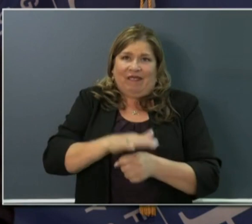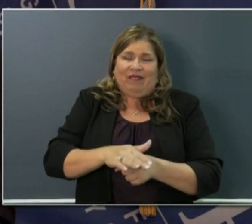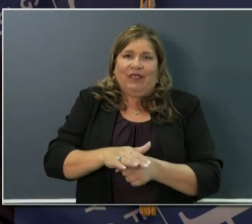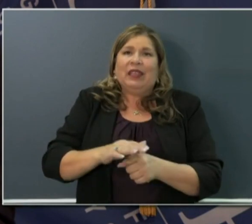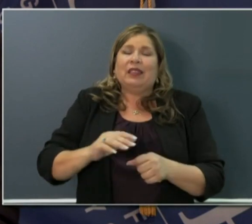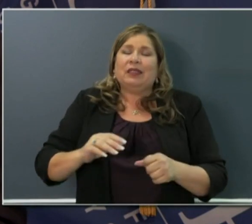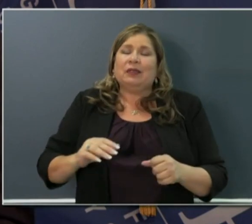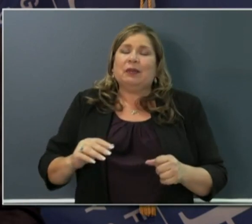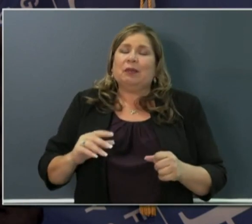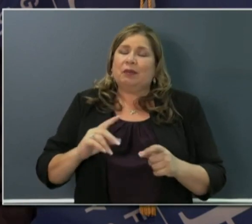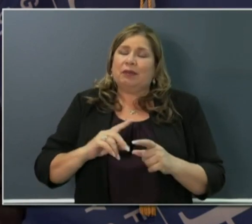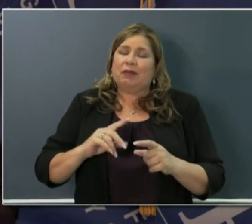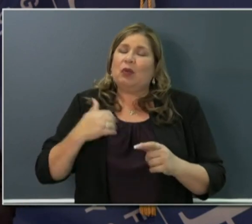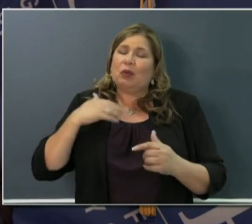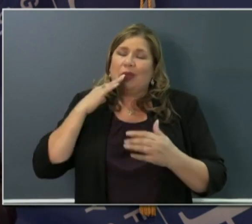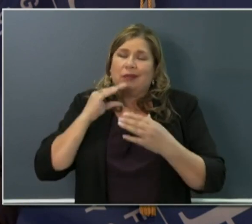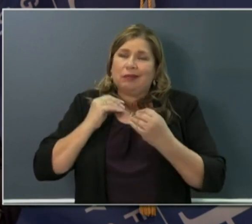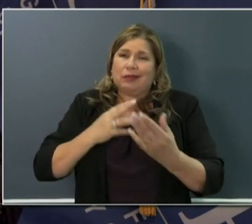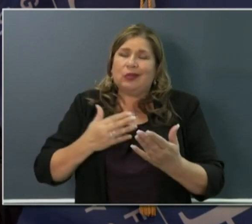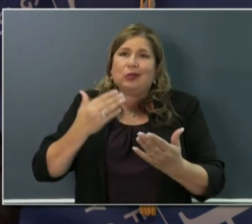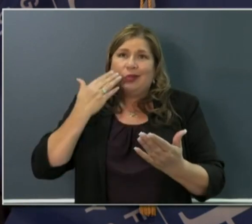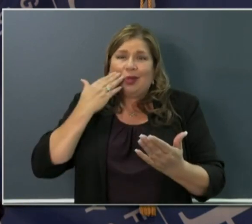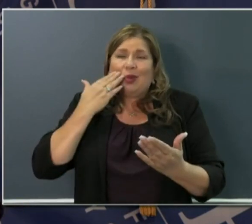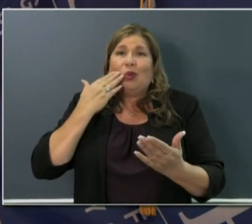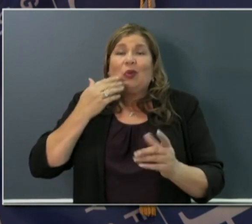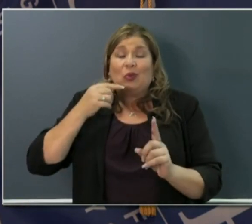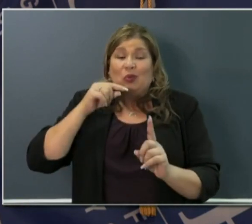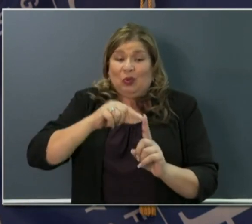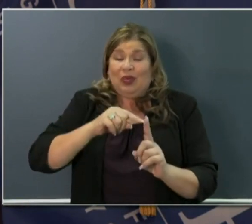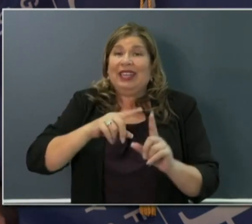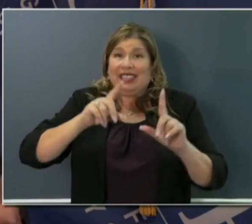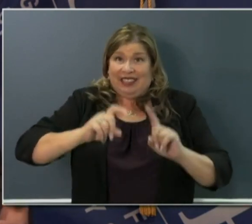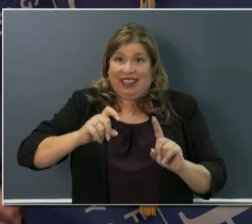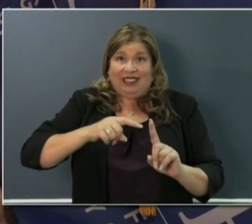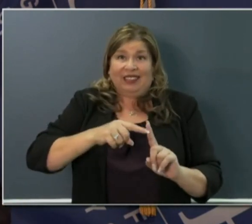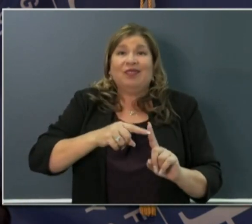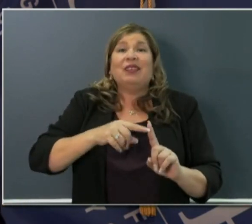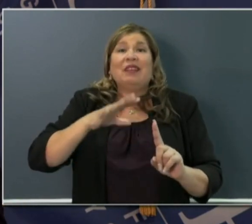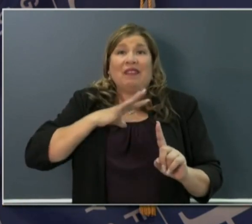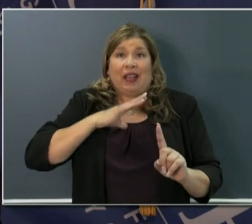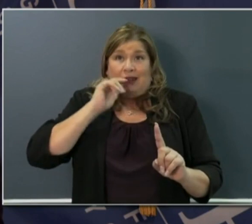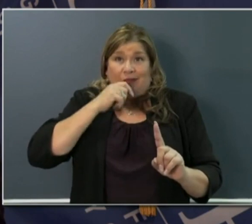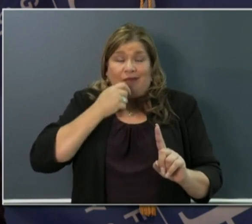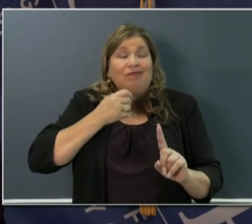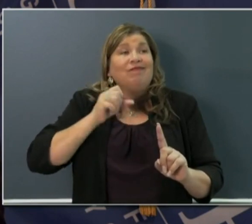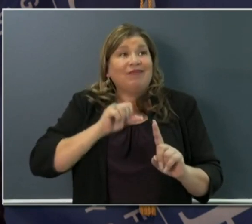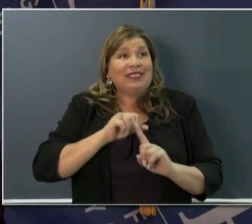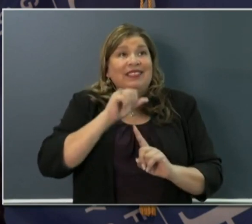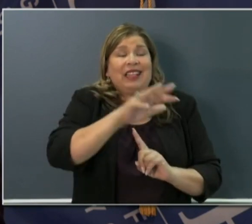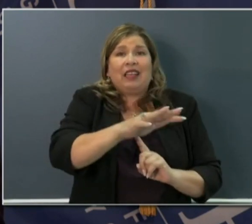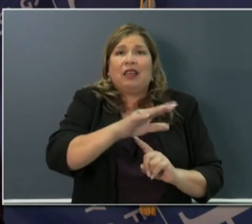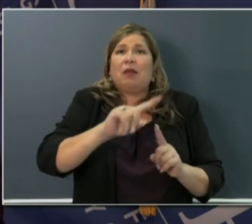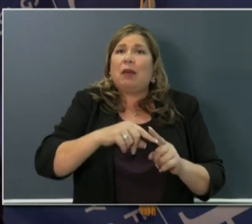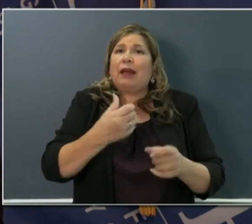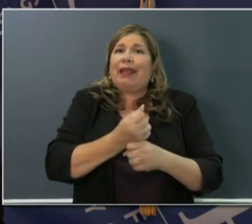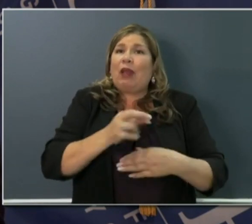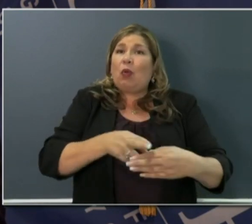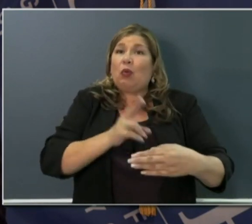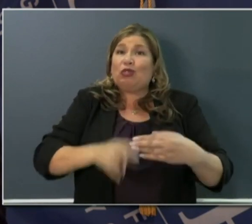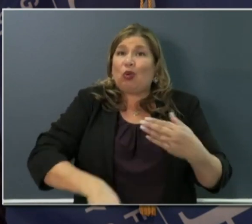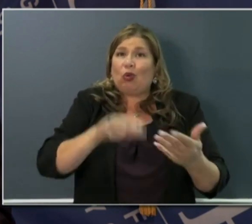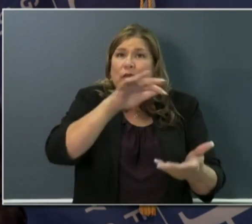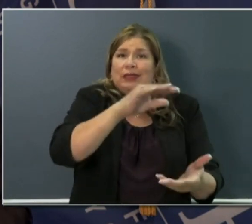today. And that is, it's one thing to do the diagnostics, it's another to get word back on the test